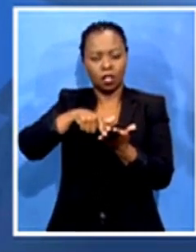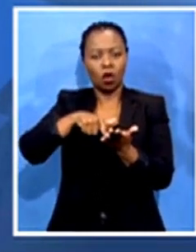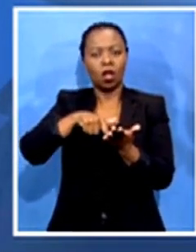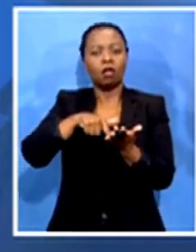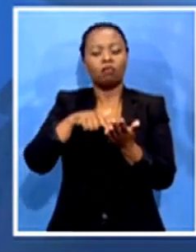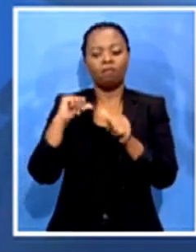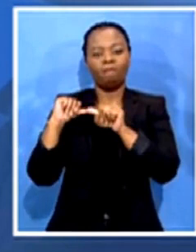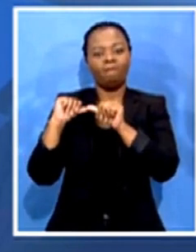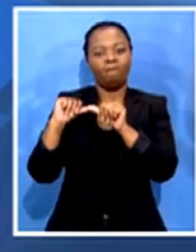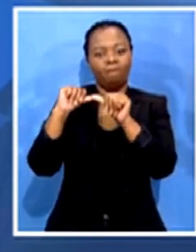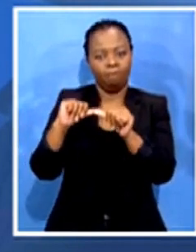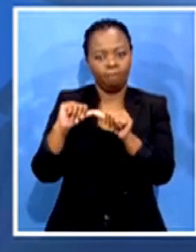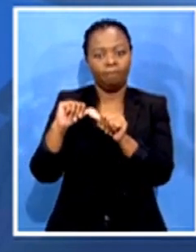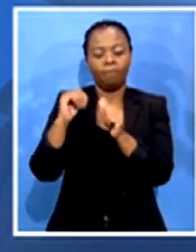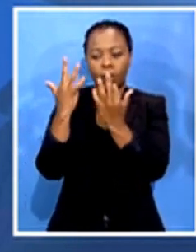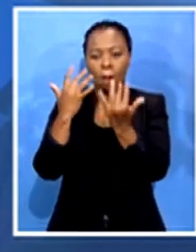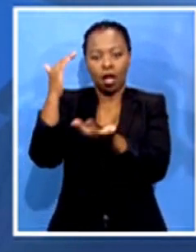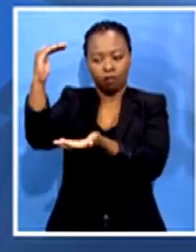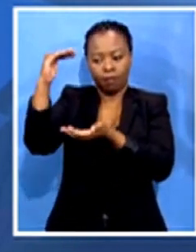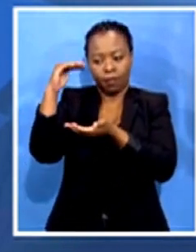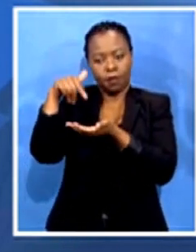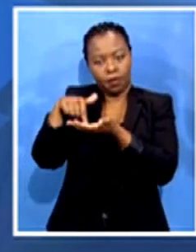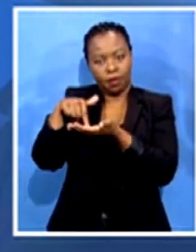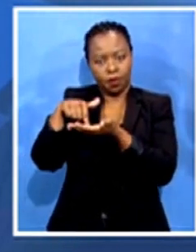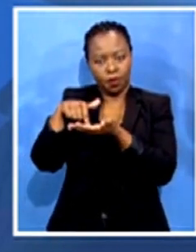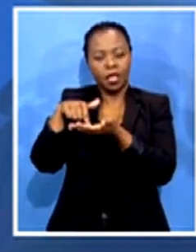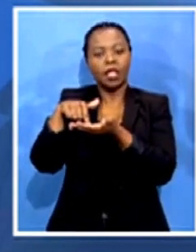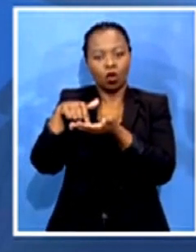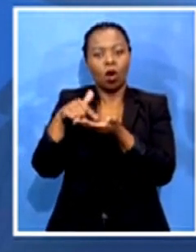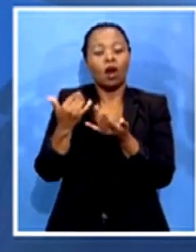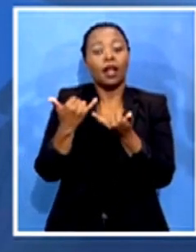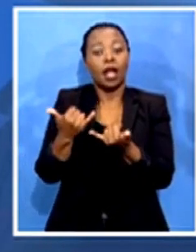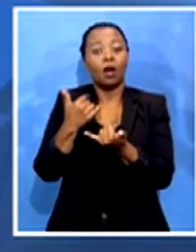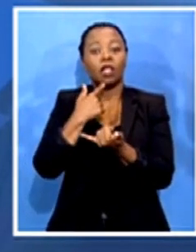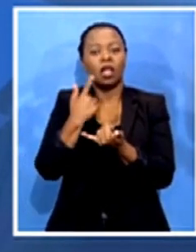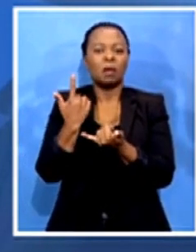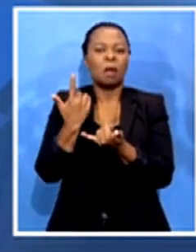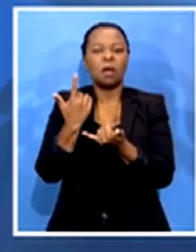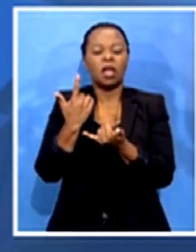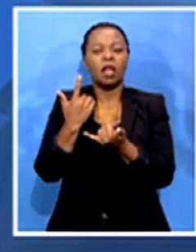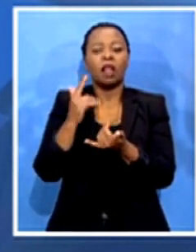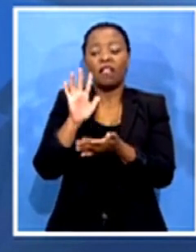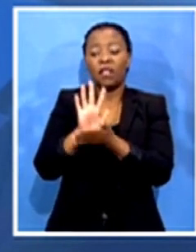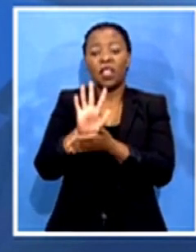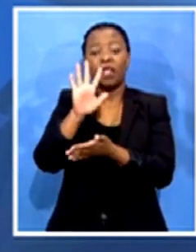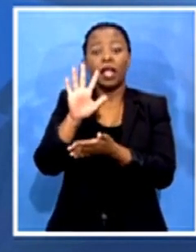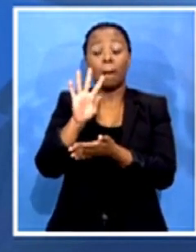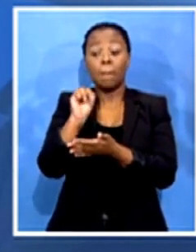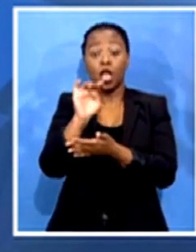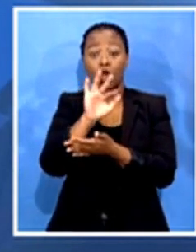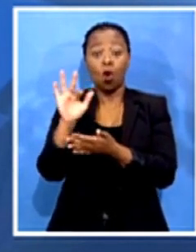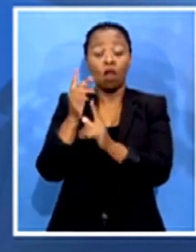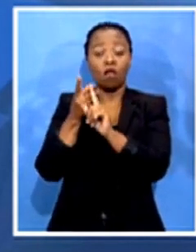is just what we've recently come from. We get about 15 billion from National Treasury to cover all the grants that we